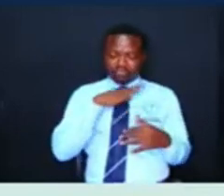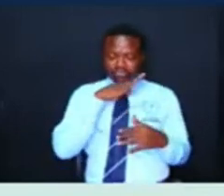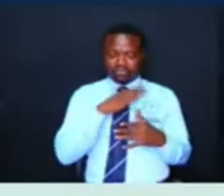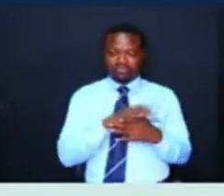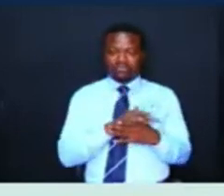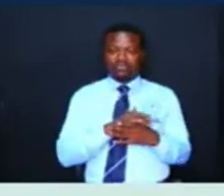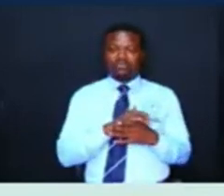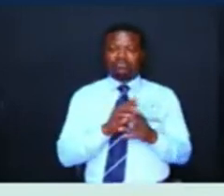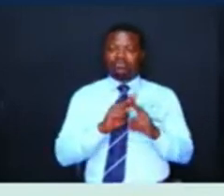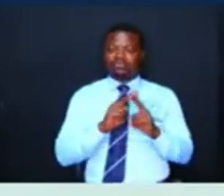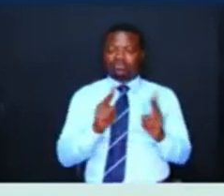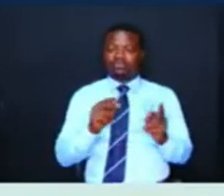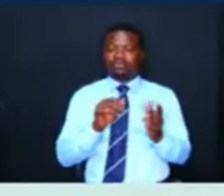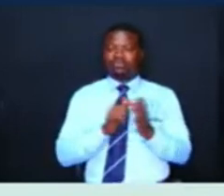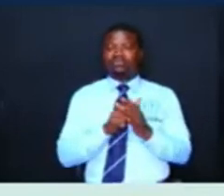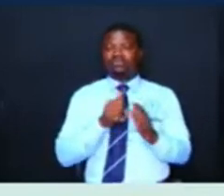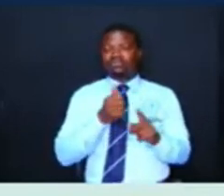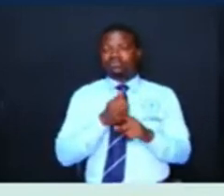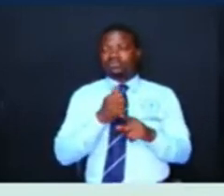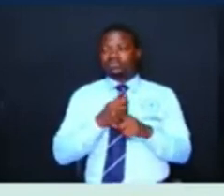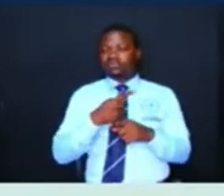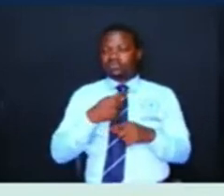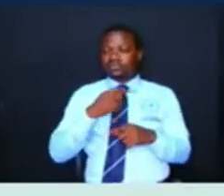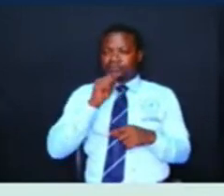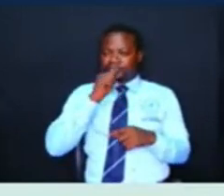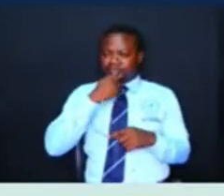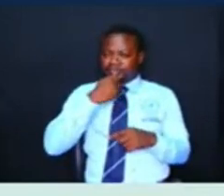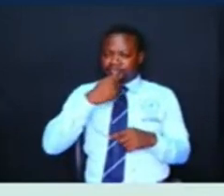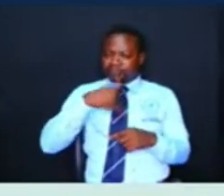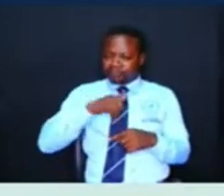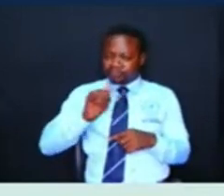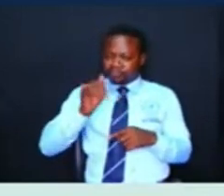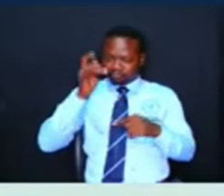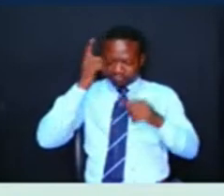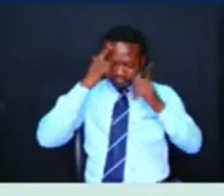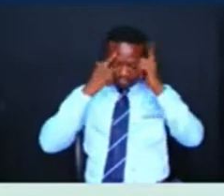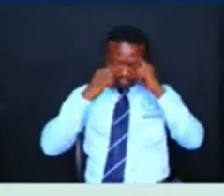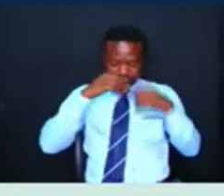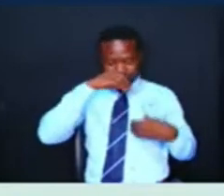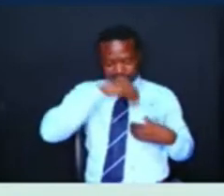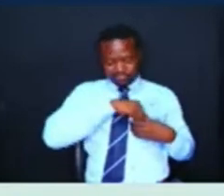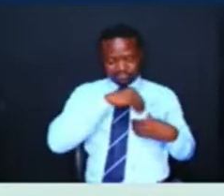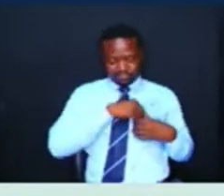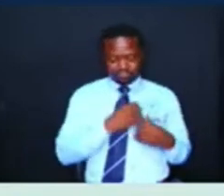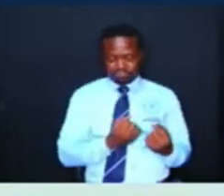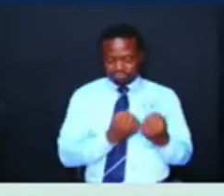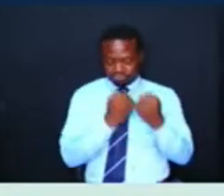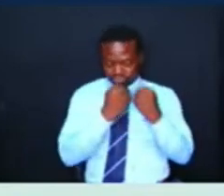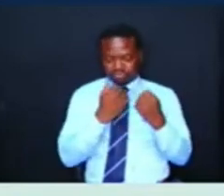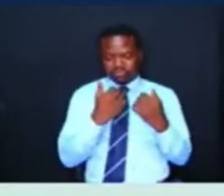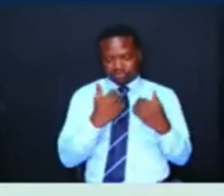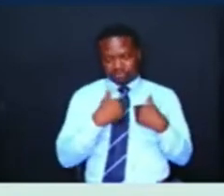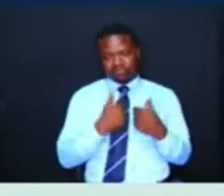He, however, endured because he was strong on the inside.